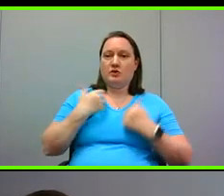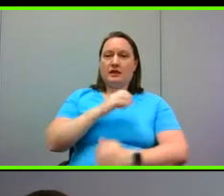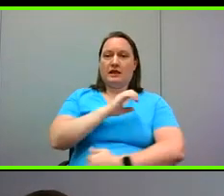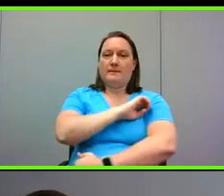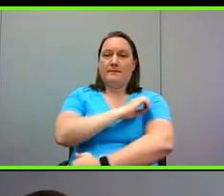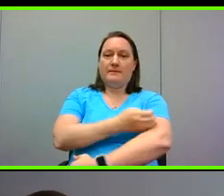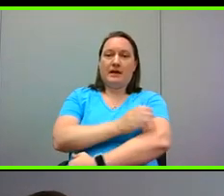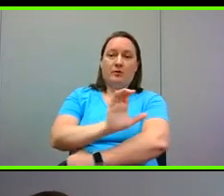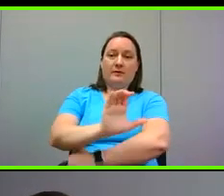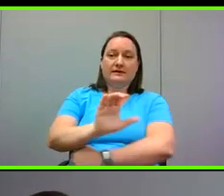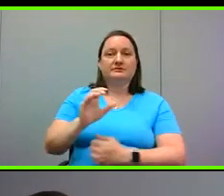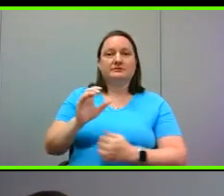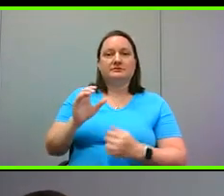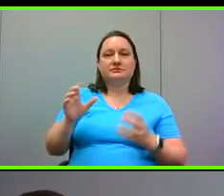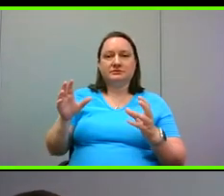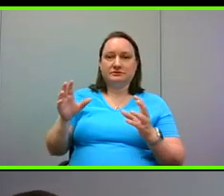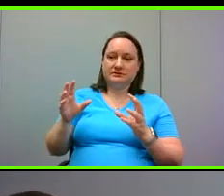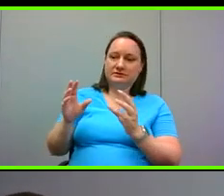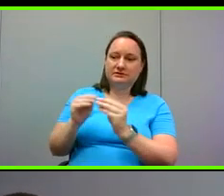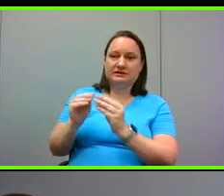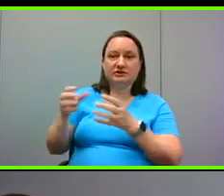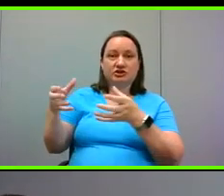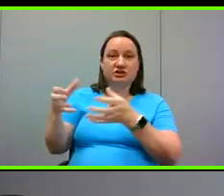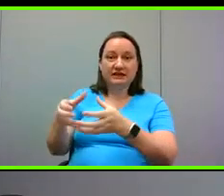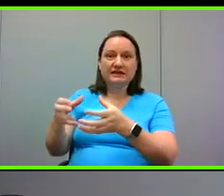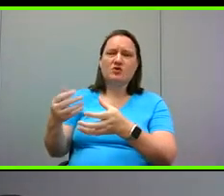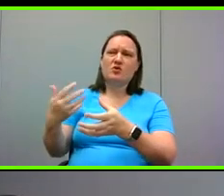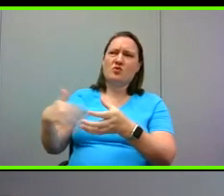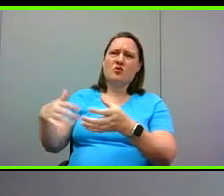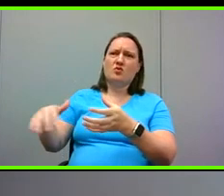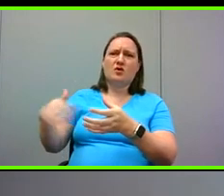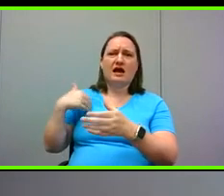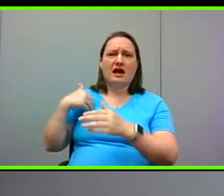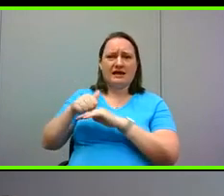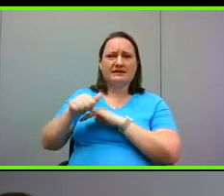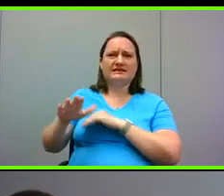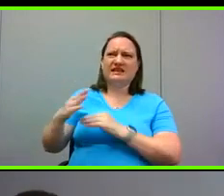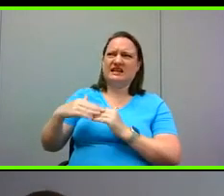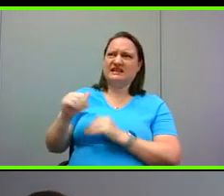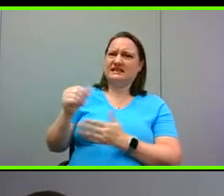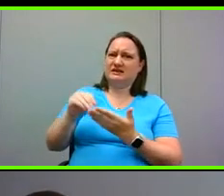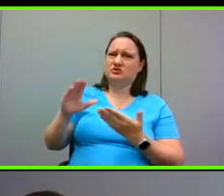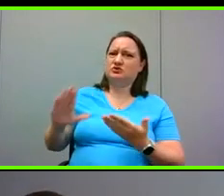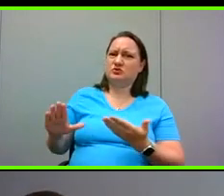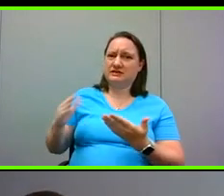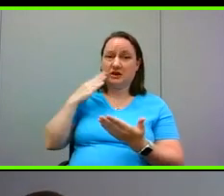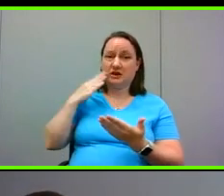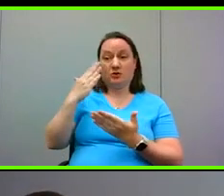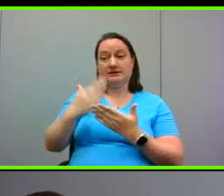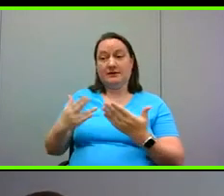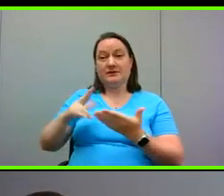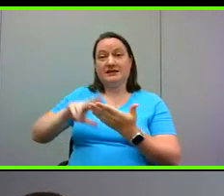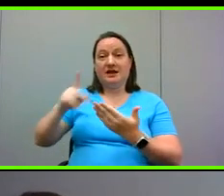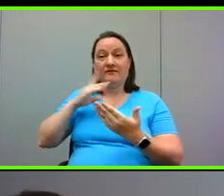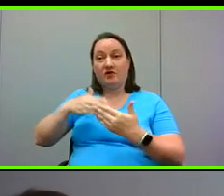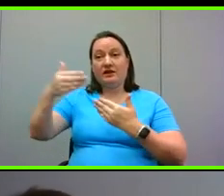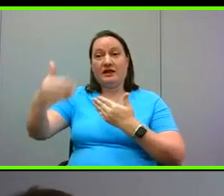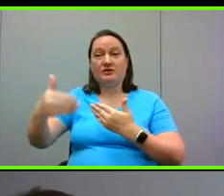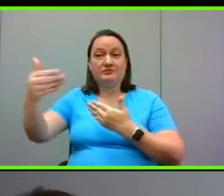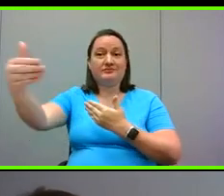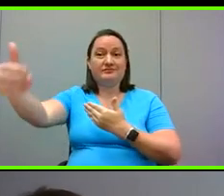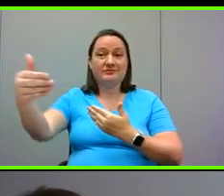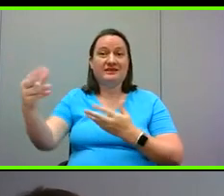I have referred at least 10 students, and I know some of them are signed up, I think, for later sessions, but I think I've already had